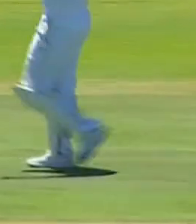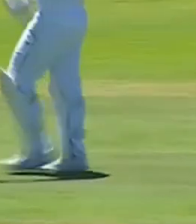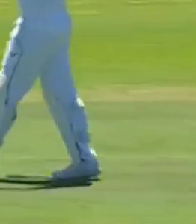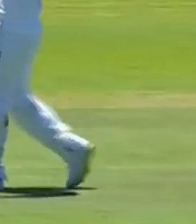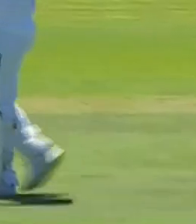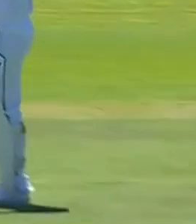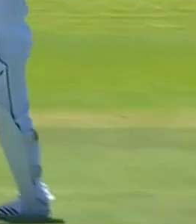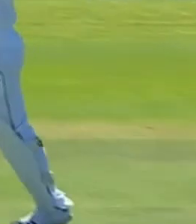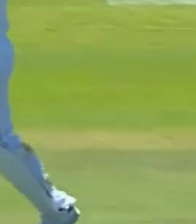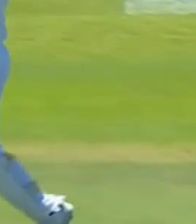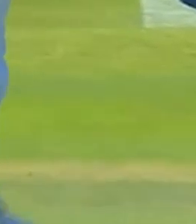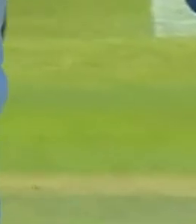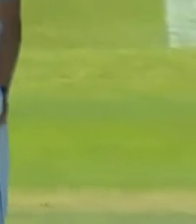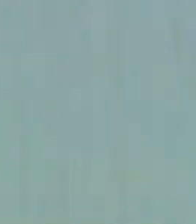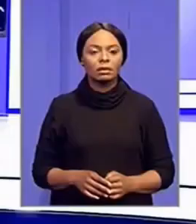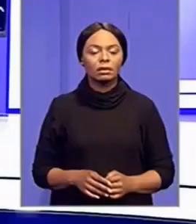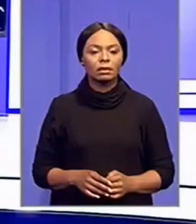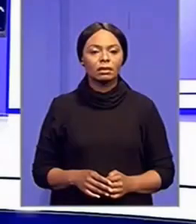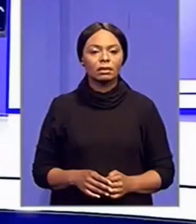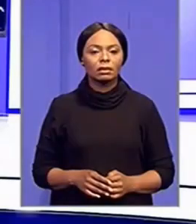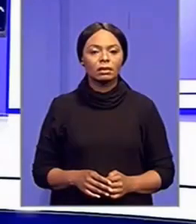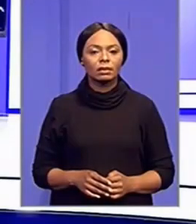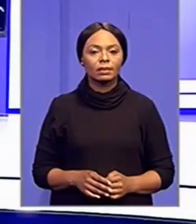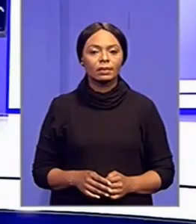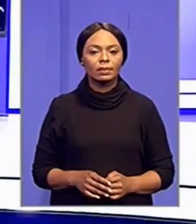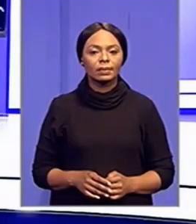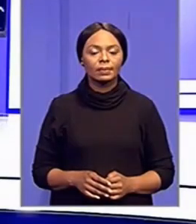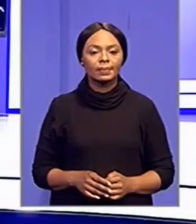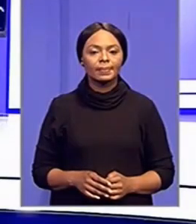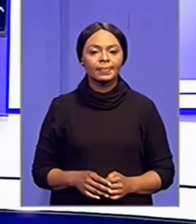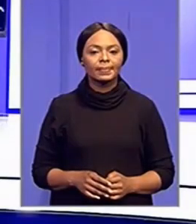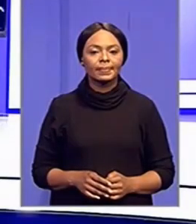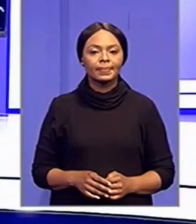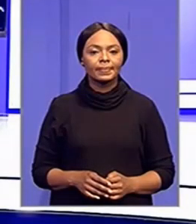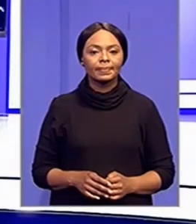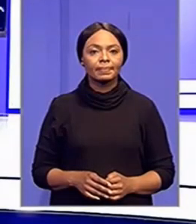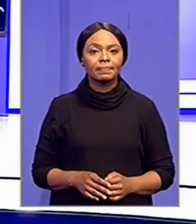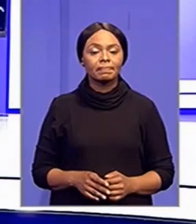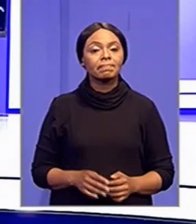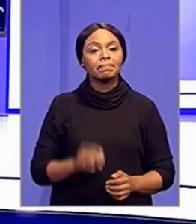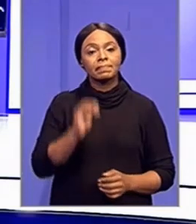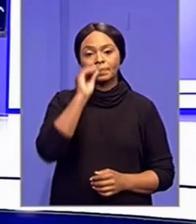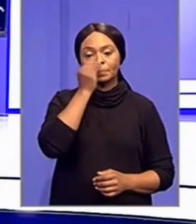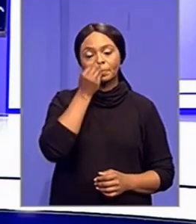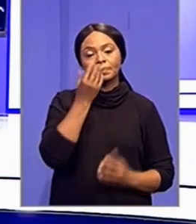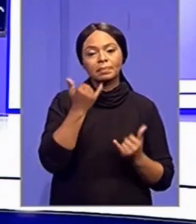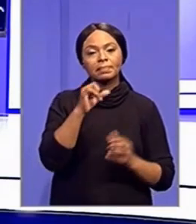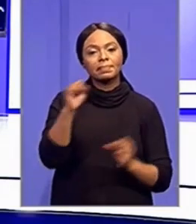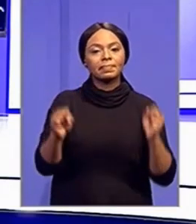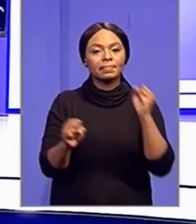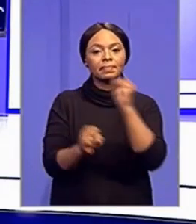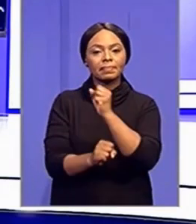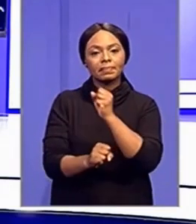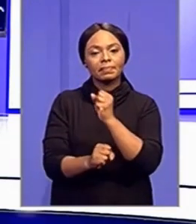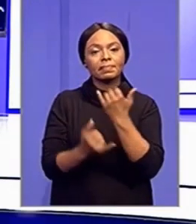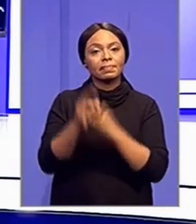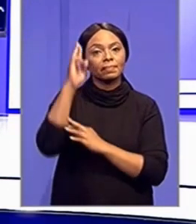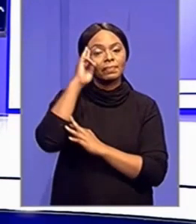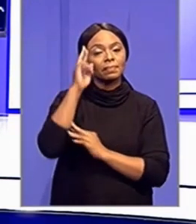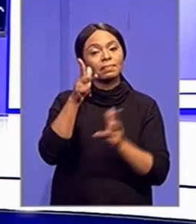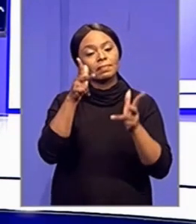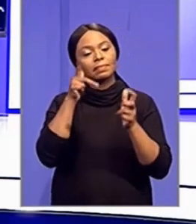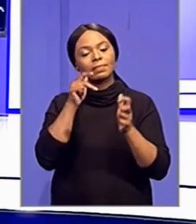Well. Shami, just before... Ka papadi eo ko gona ge re molete Skuba gopolang gore ditaba